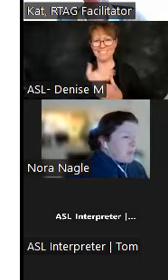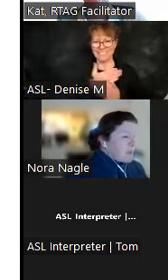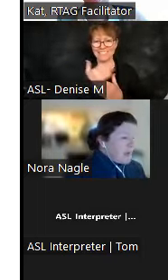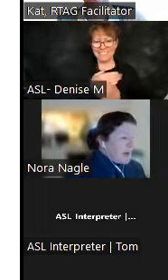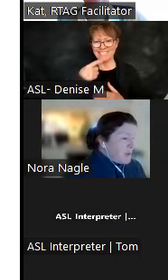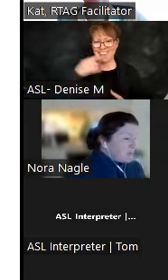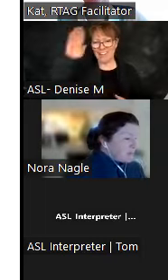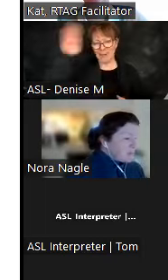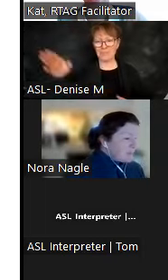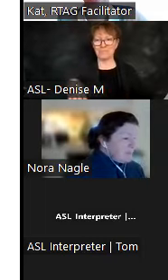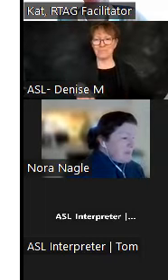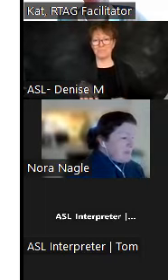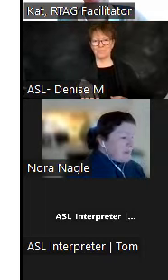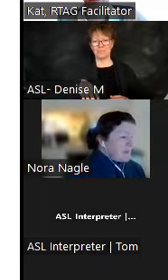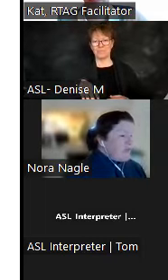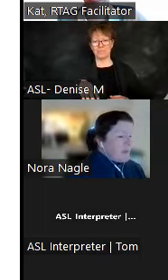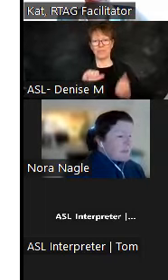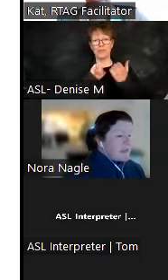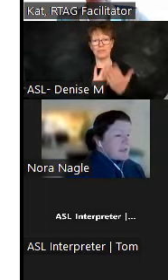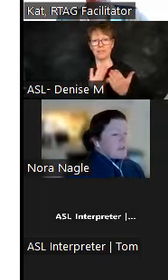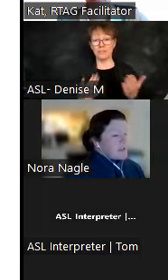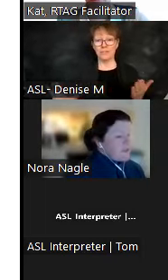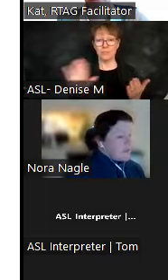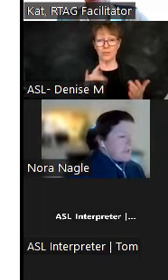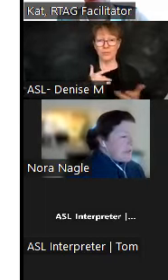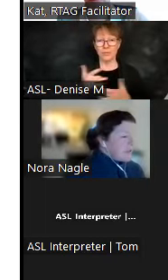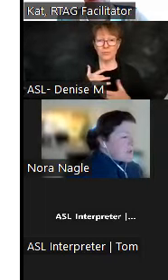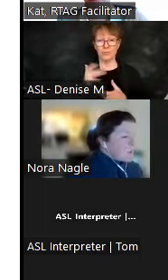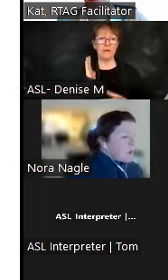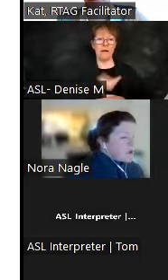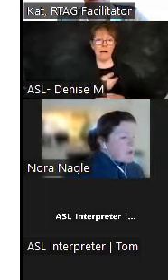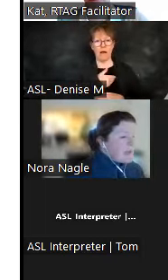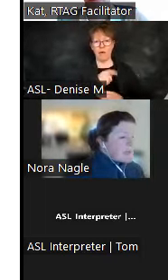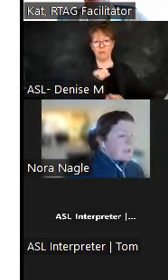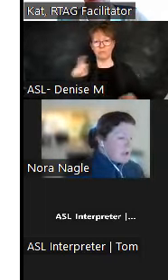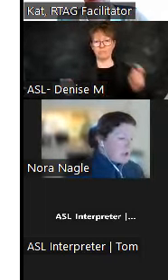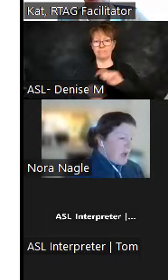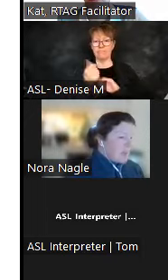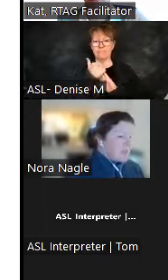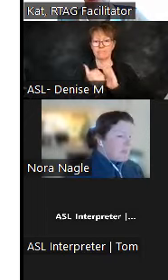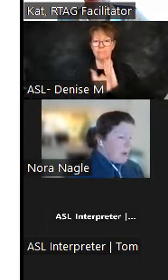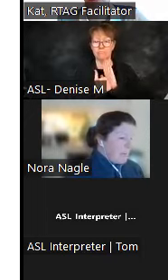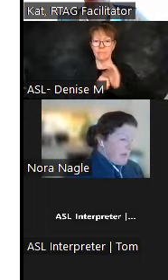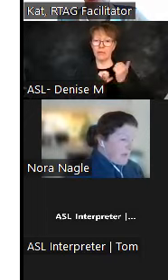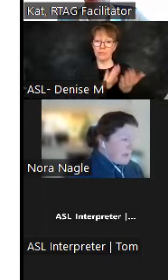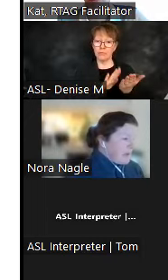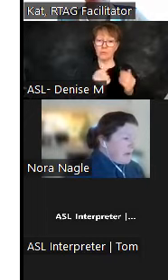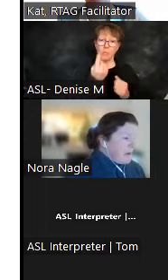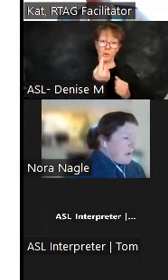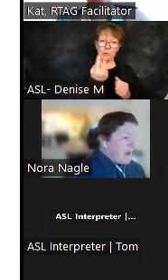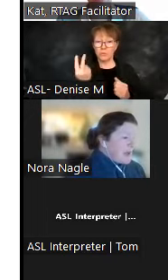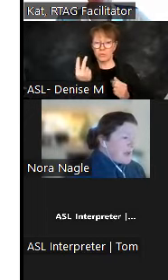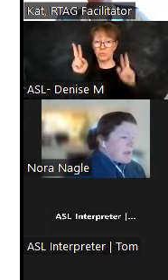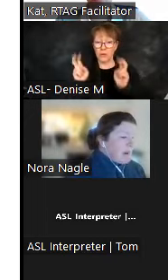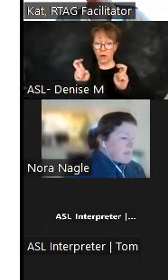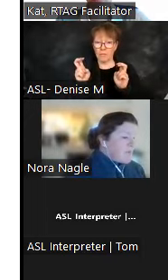RTAG will now format the meetings a little differently and address 1 or 2 main discussion topics per meeting.